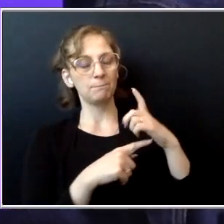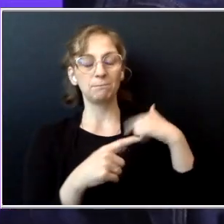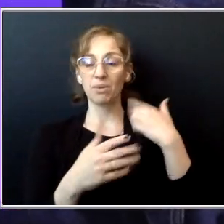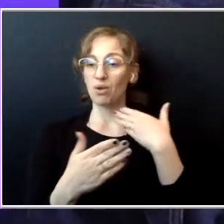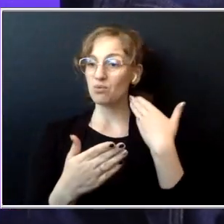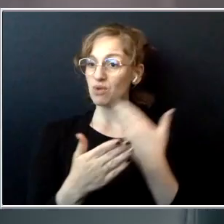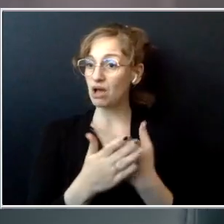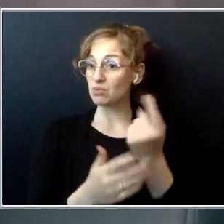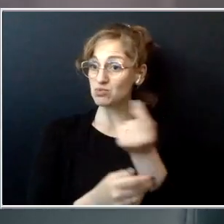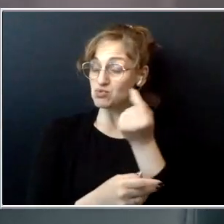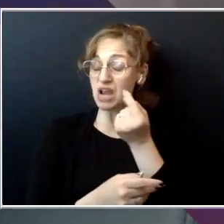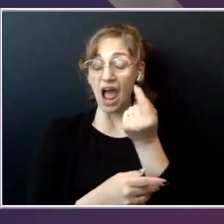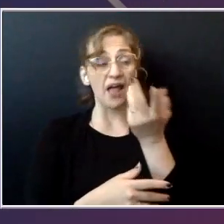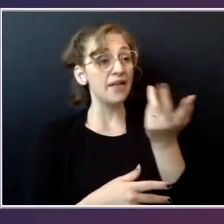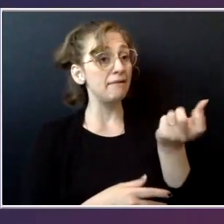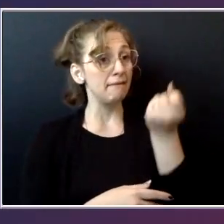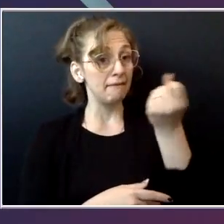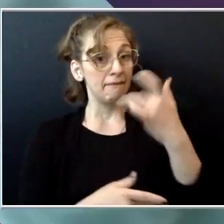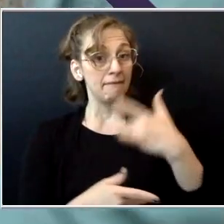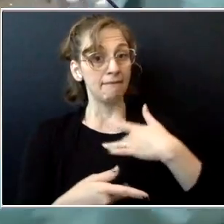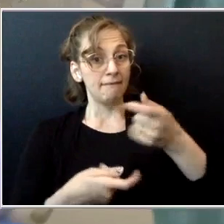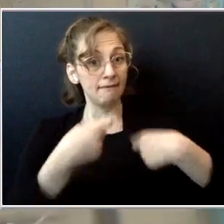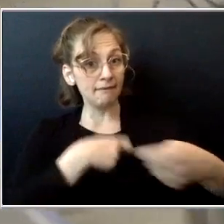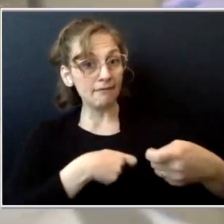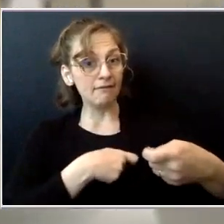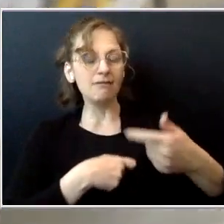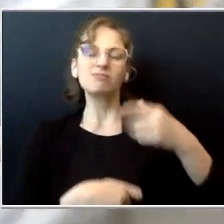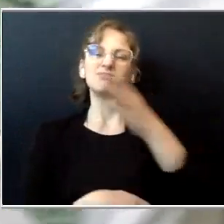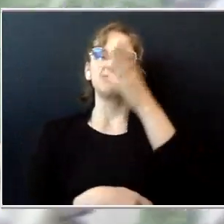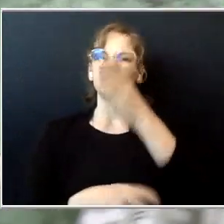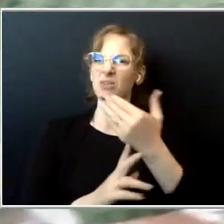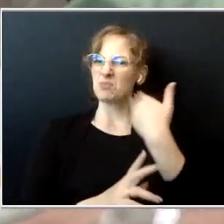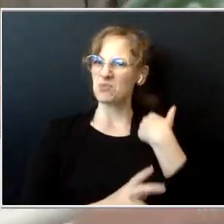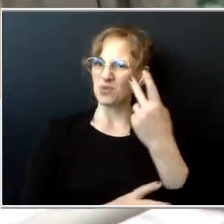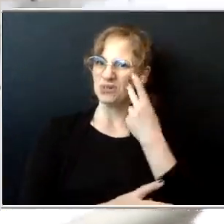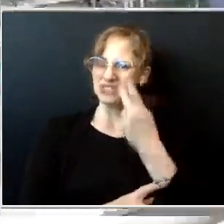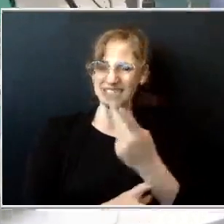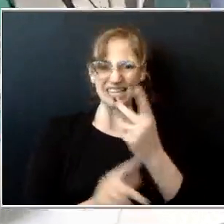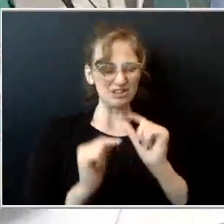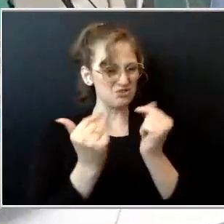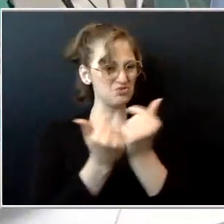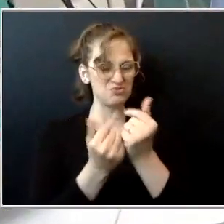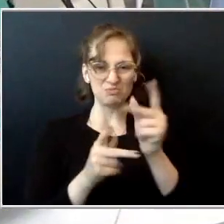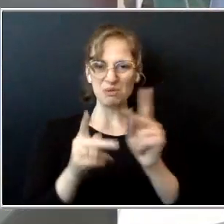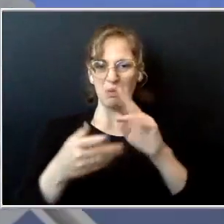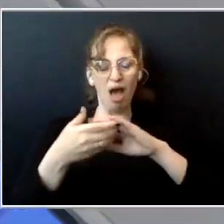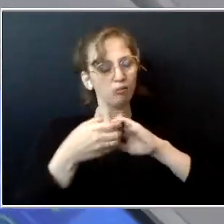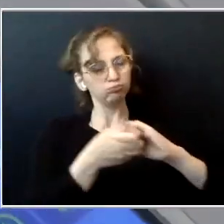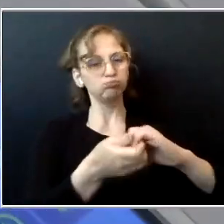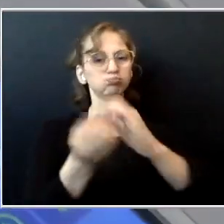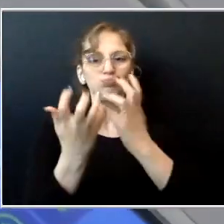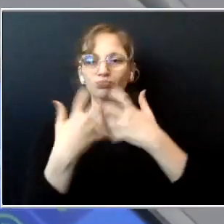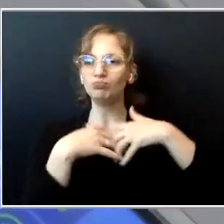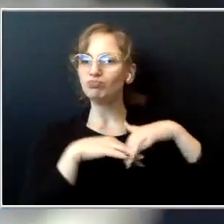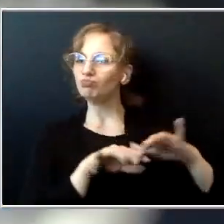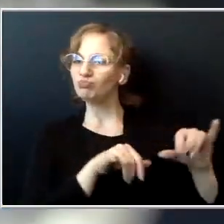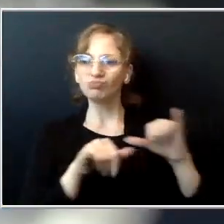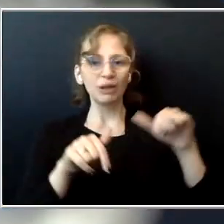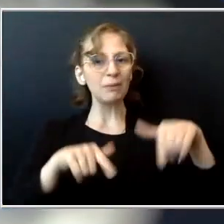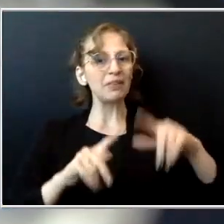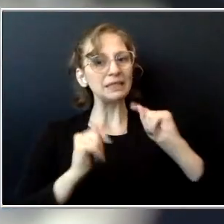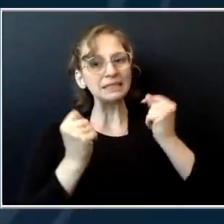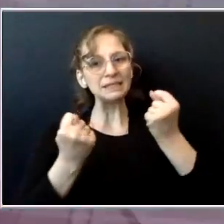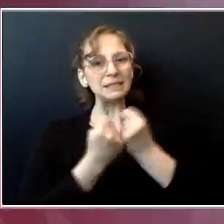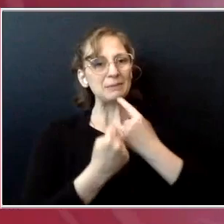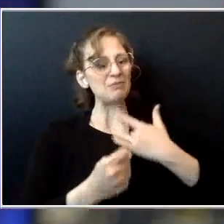I had a heart in me. I have never seen a group of people work together so good as this team of heart specialists. I mean, it's